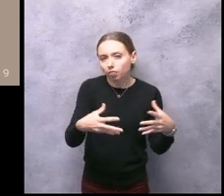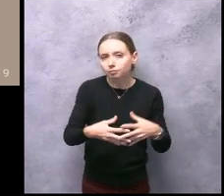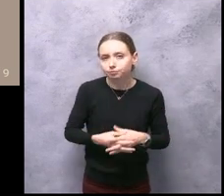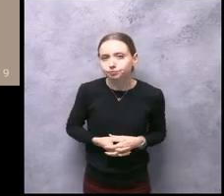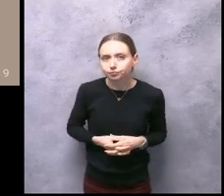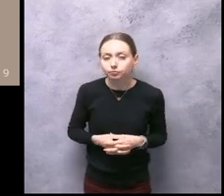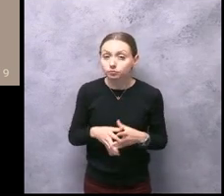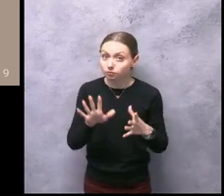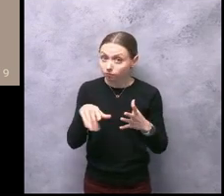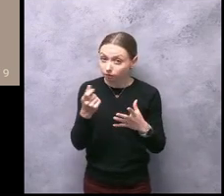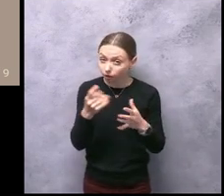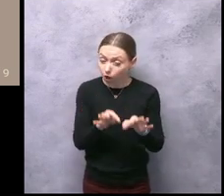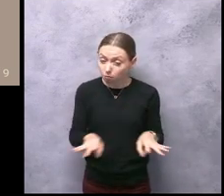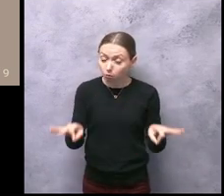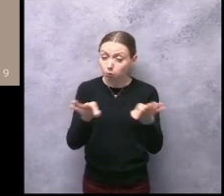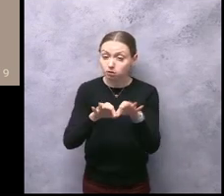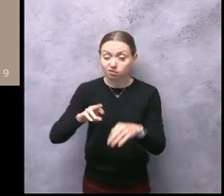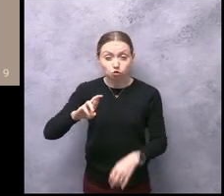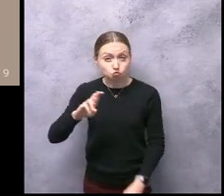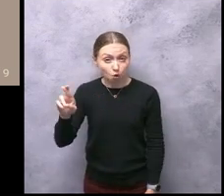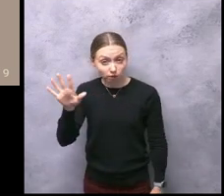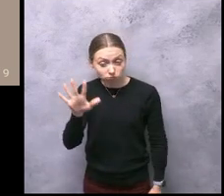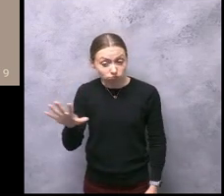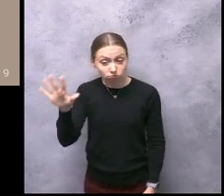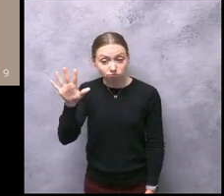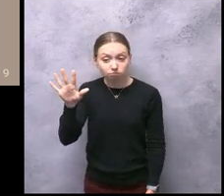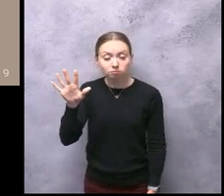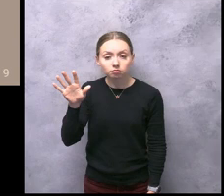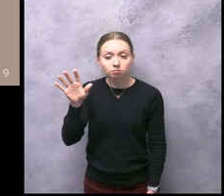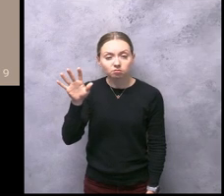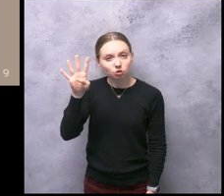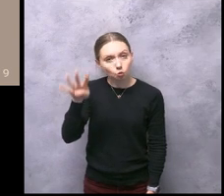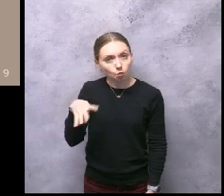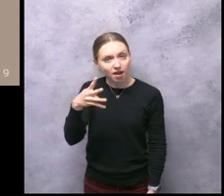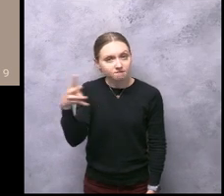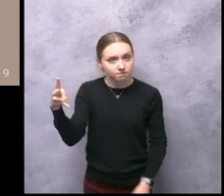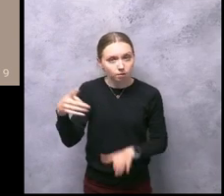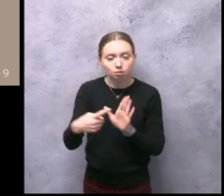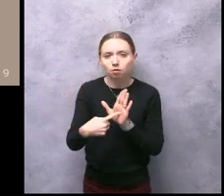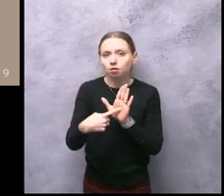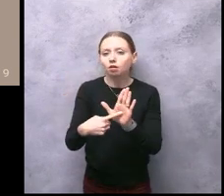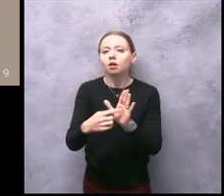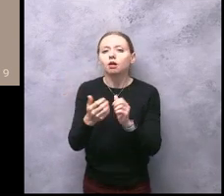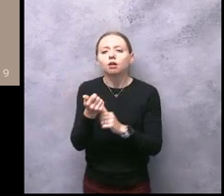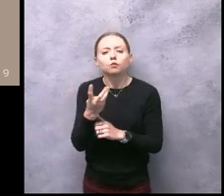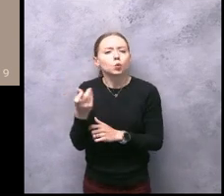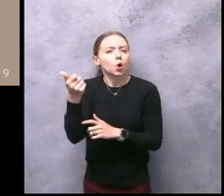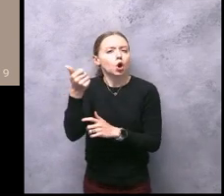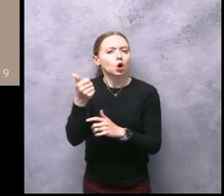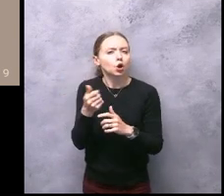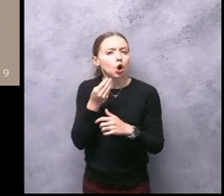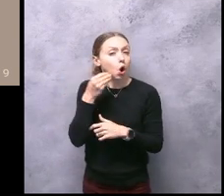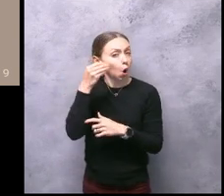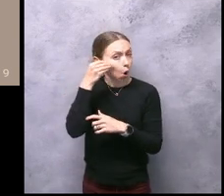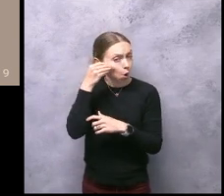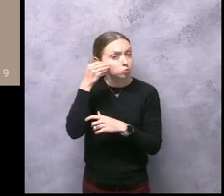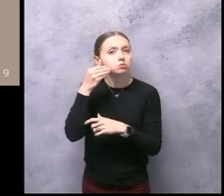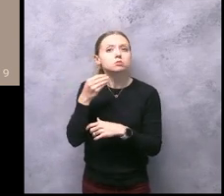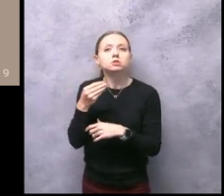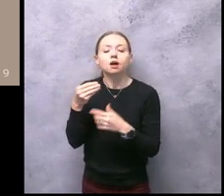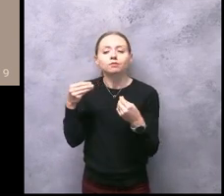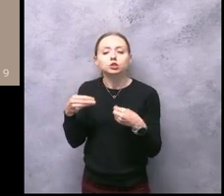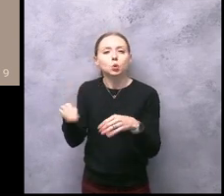Now, importantly, on the right side of the map, the graph on the right illustrates how fewer homes have been resold in recent